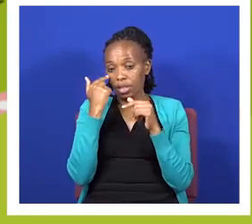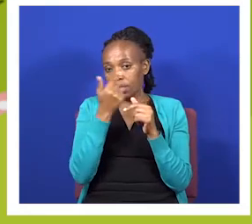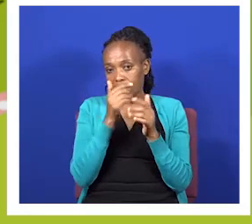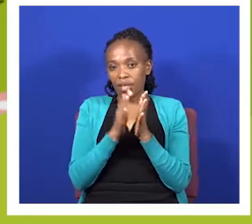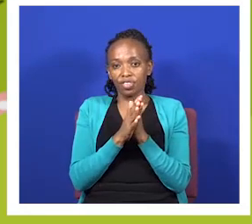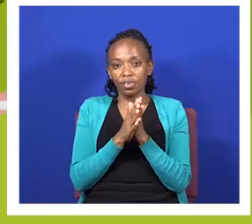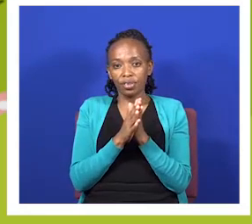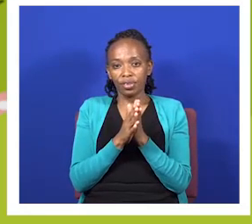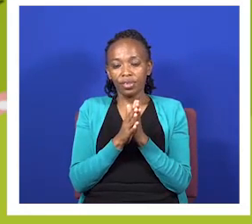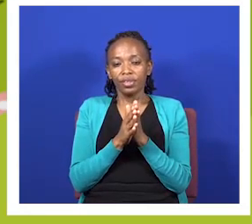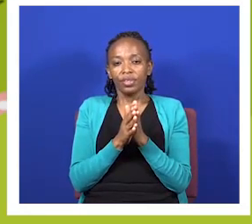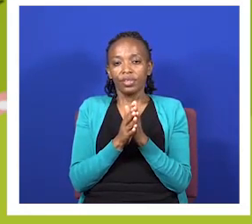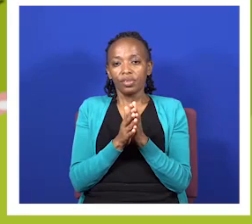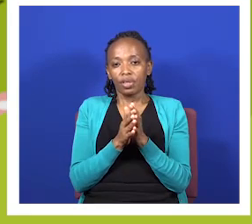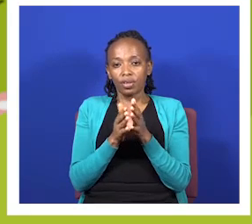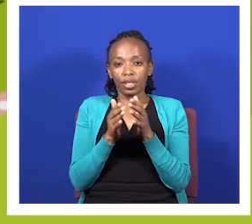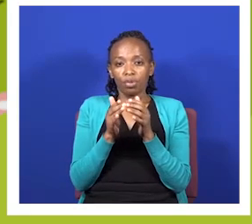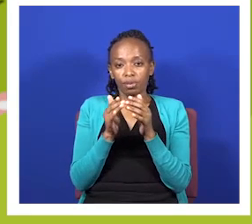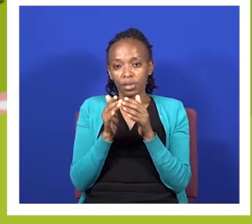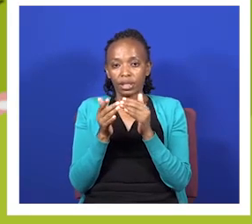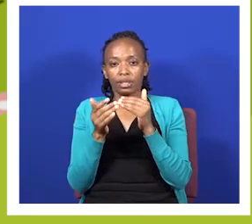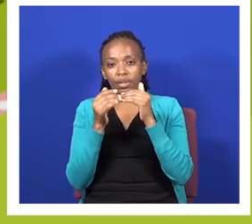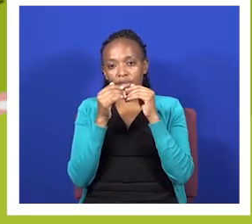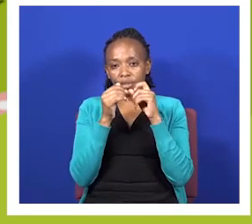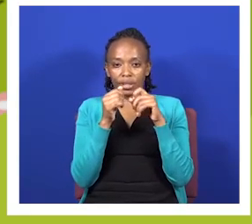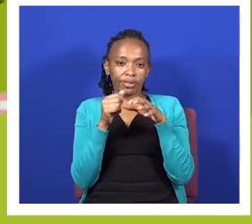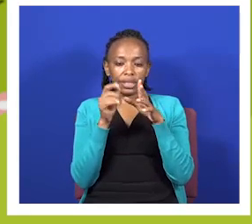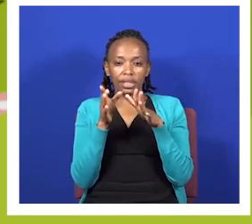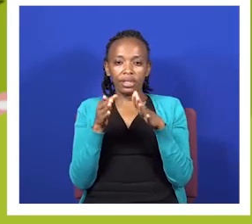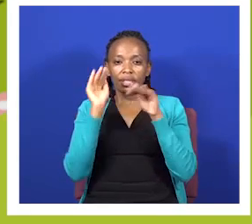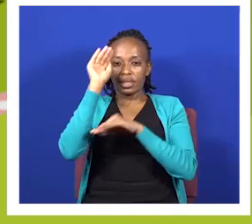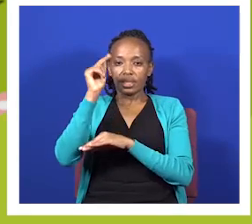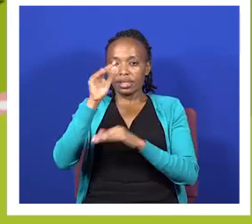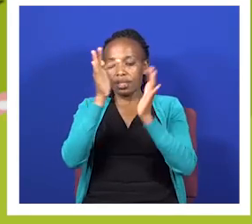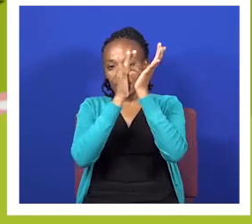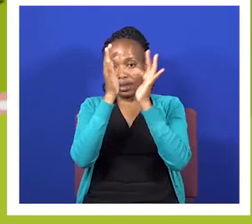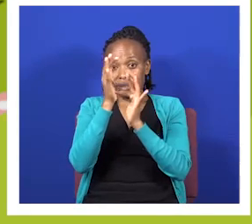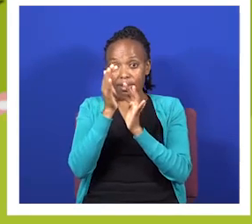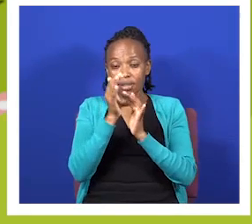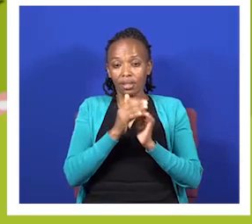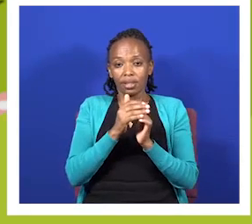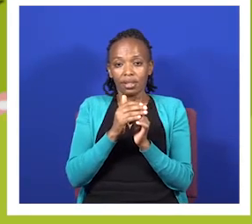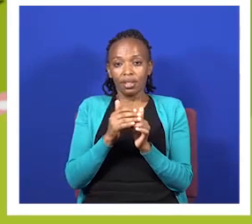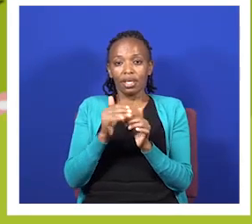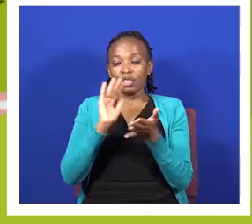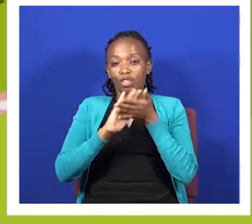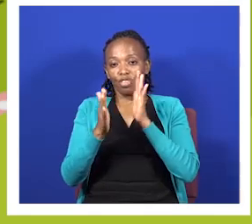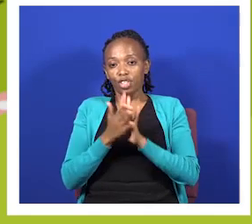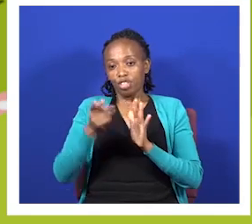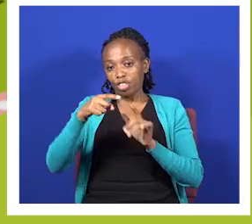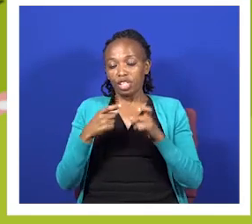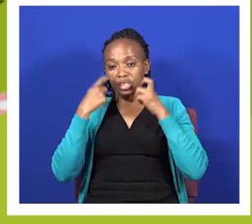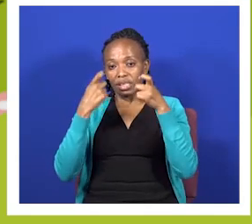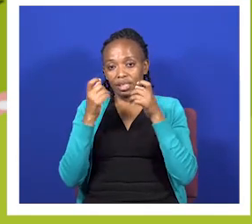eyes. Yes, close your eyes, and let us ask Jesus to be our friend and to